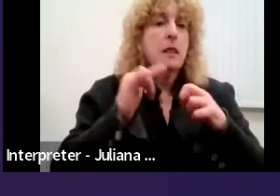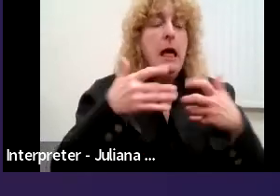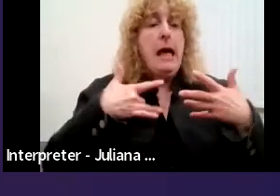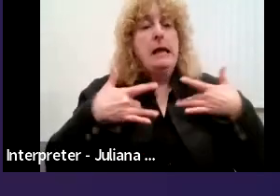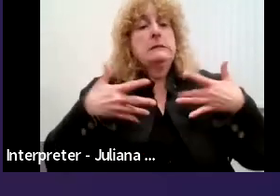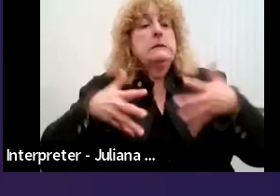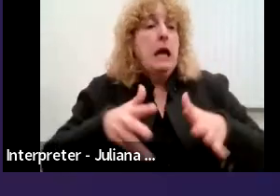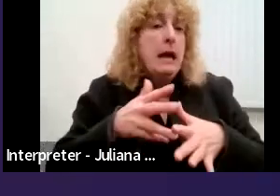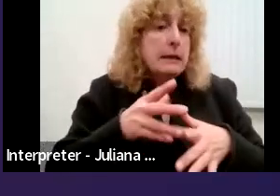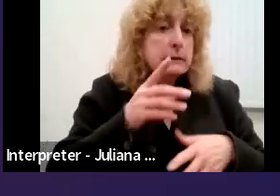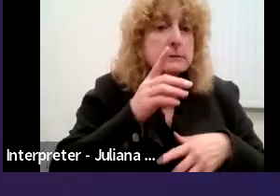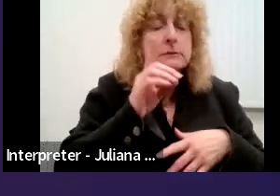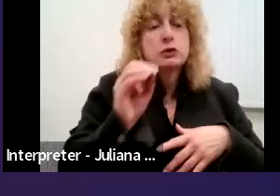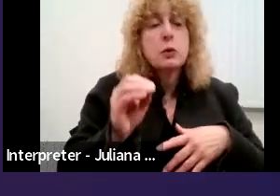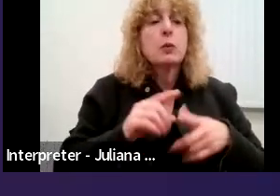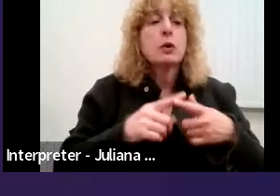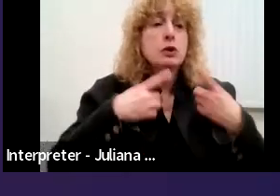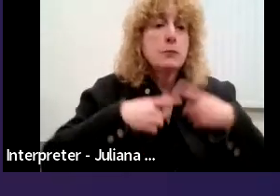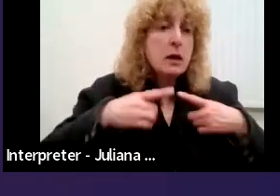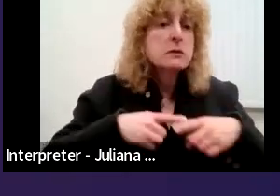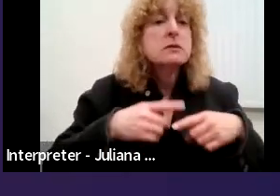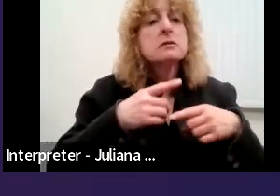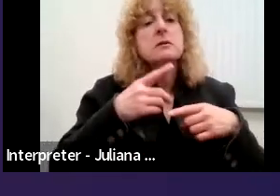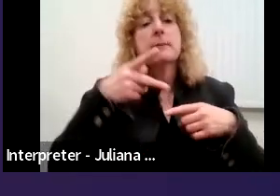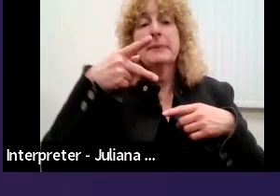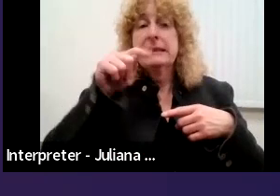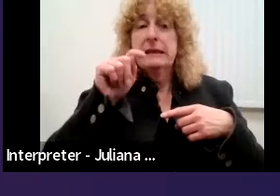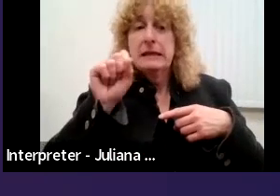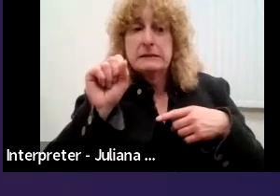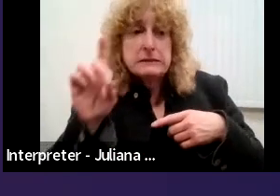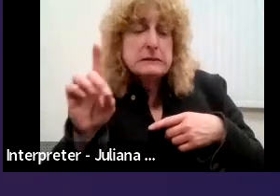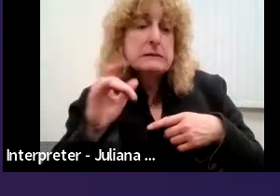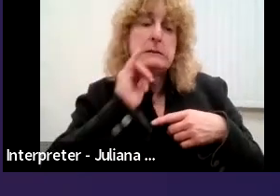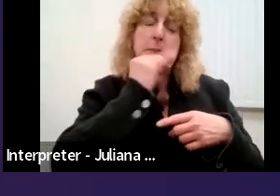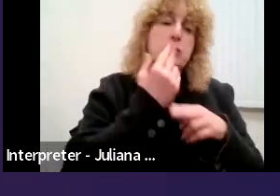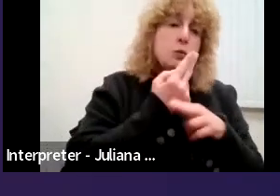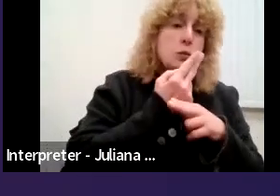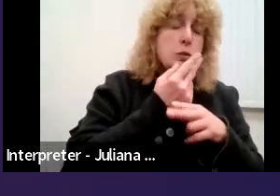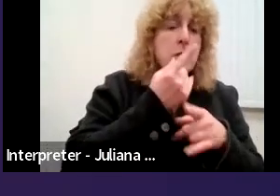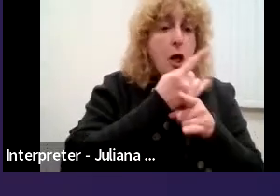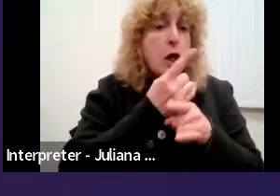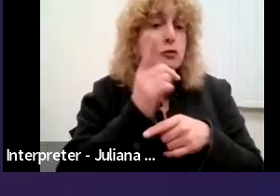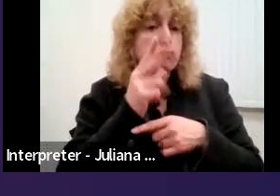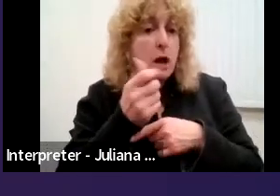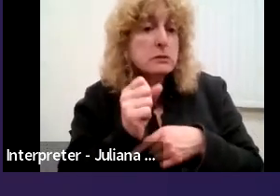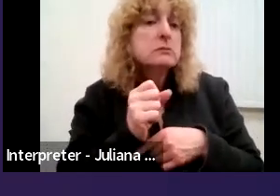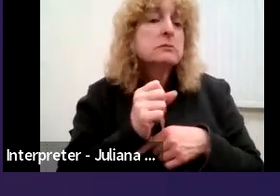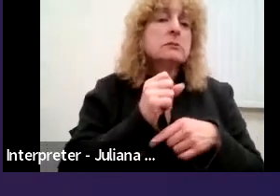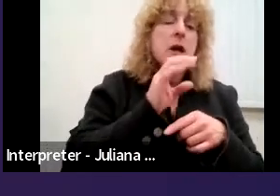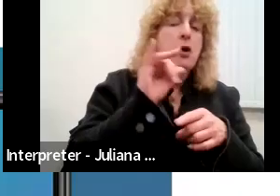stress disorder, and misusing alcohol or drugs, substance abuse, and also borderline personality